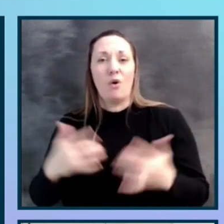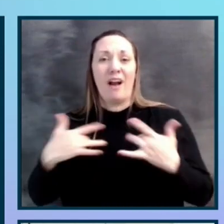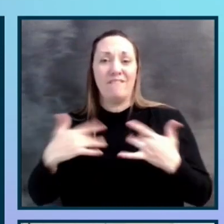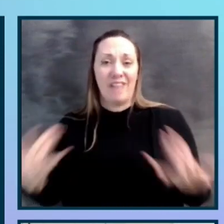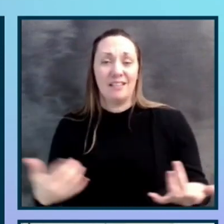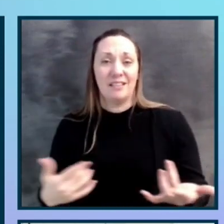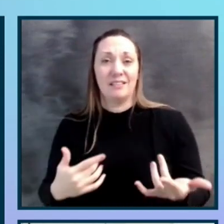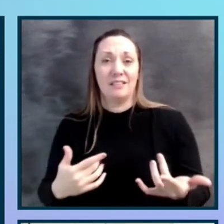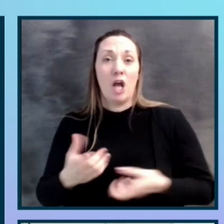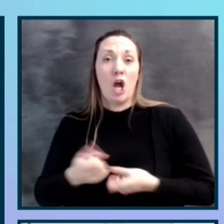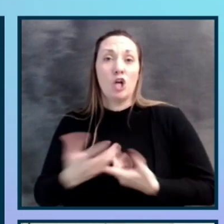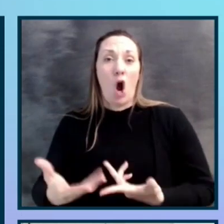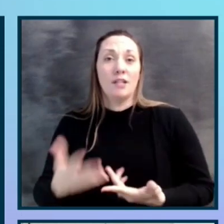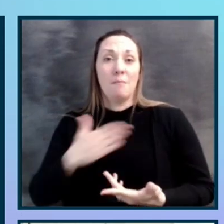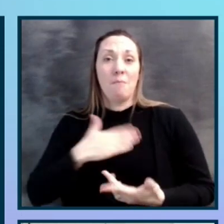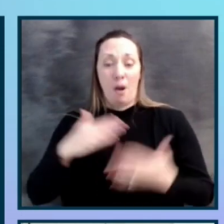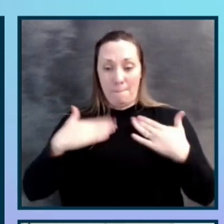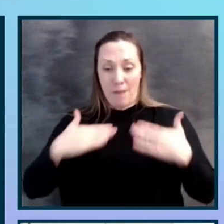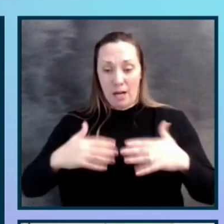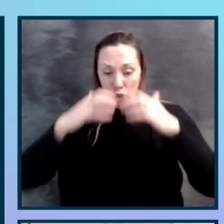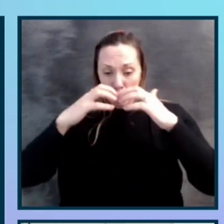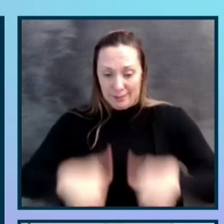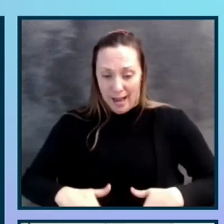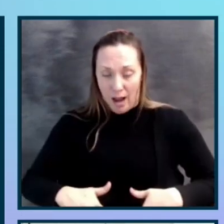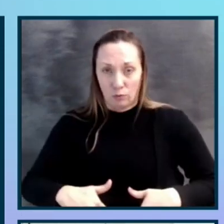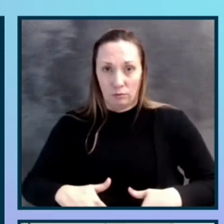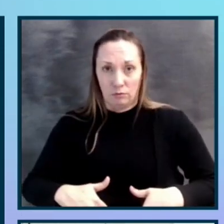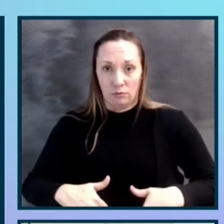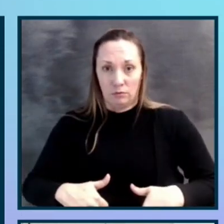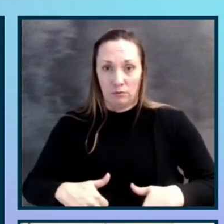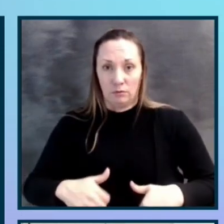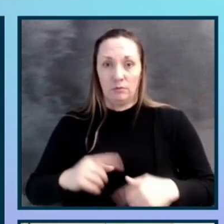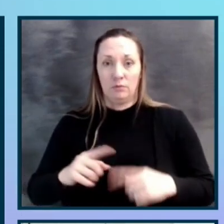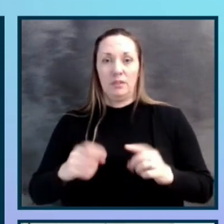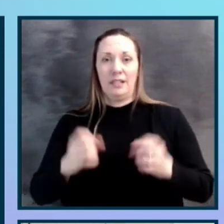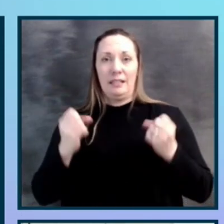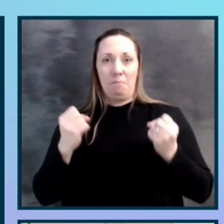Once again, going back to that systemic piece.